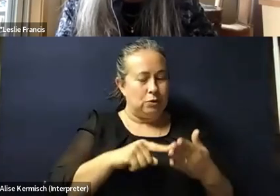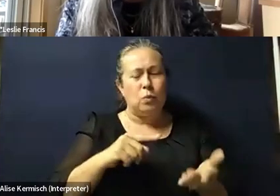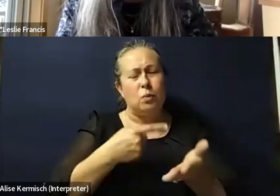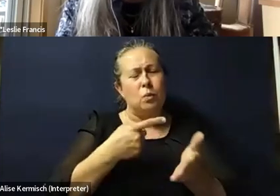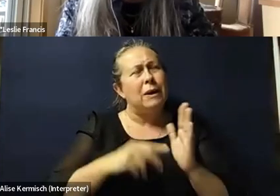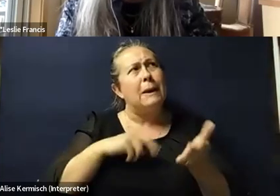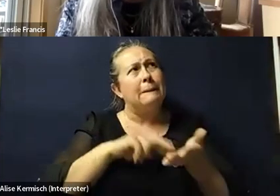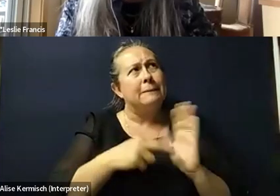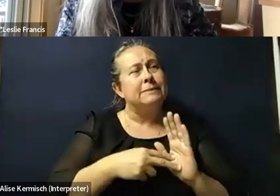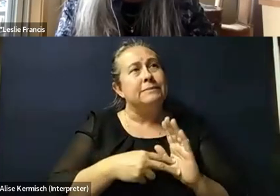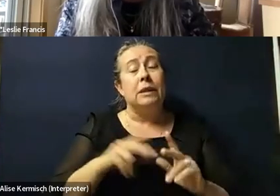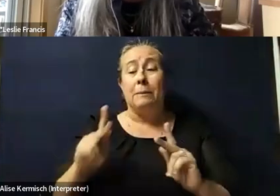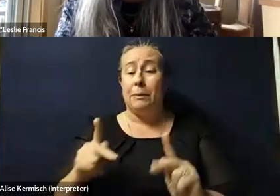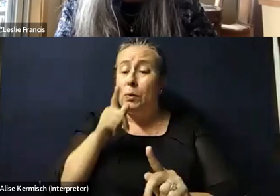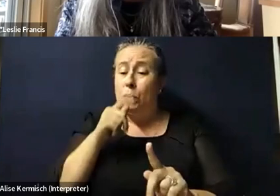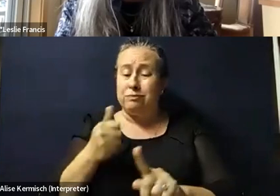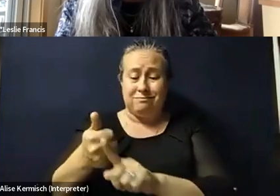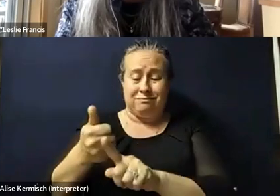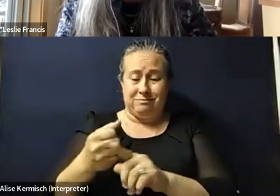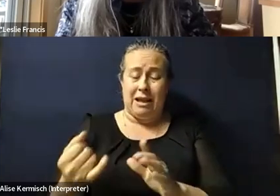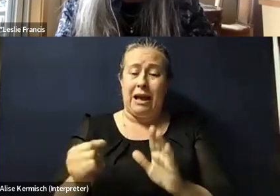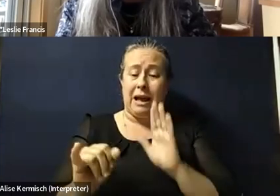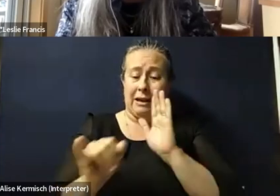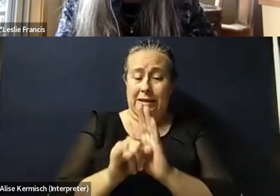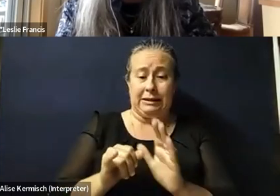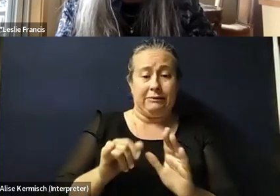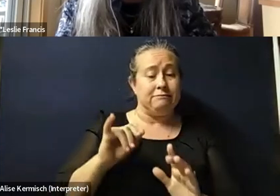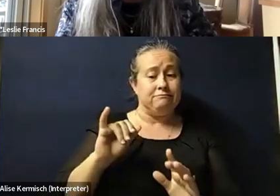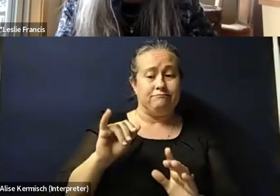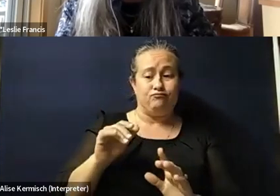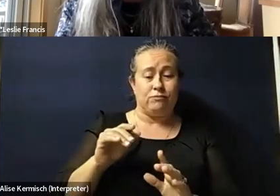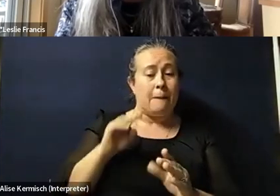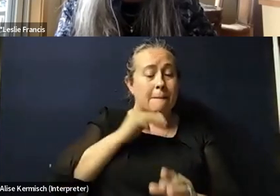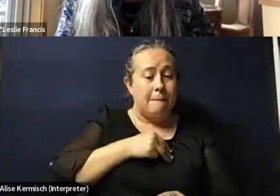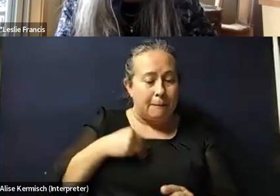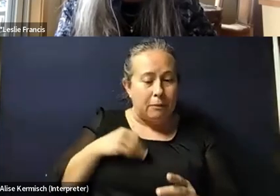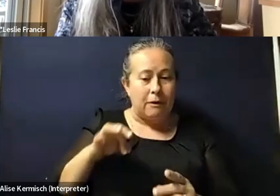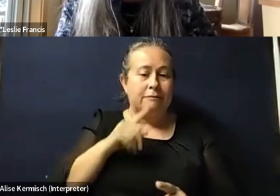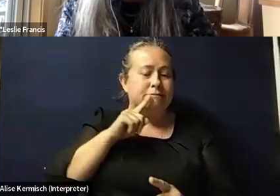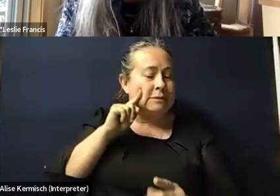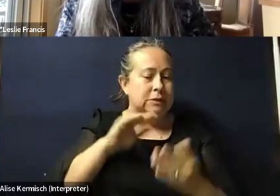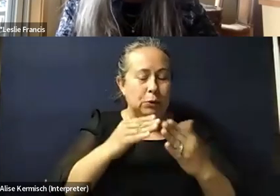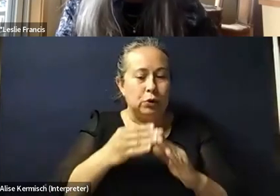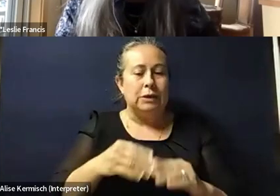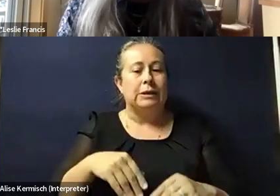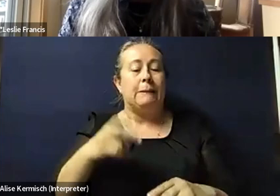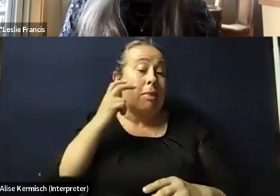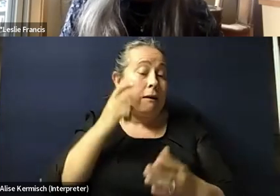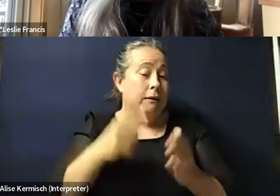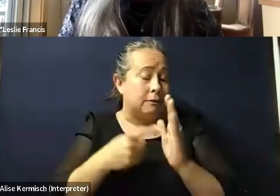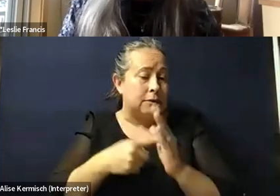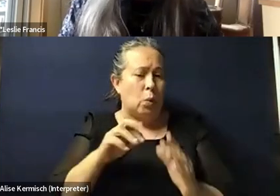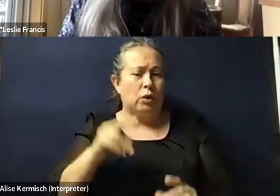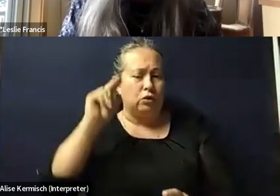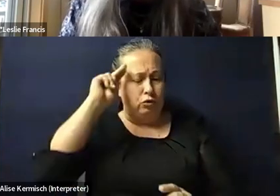know, people who identify as members of the deaf community, sometimes of the blind community, neurodiverse communities,